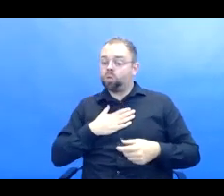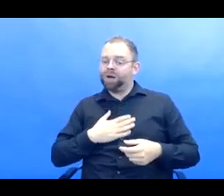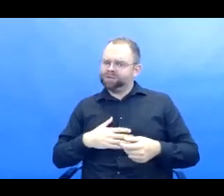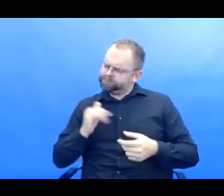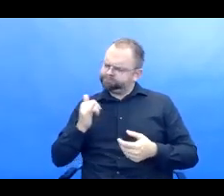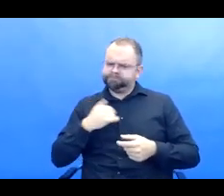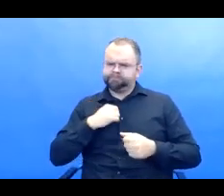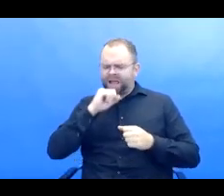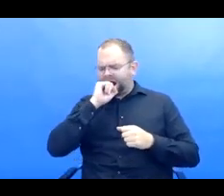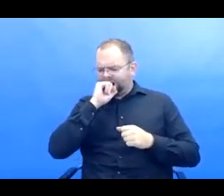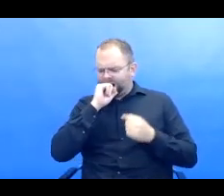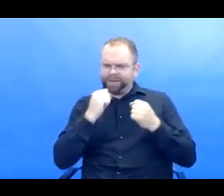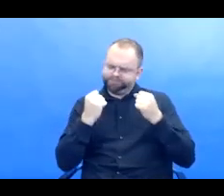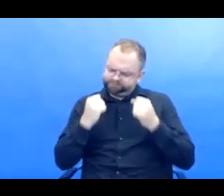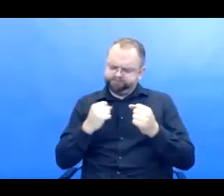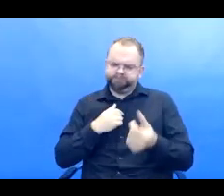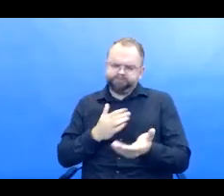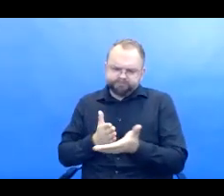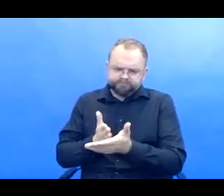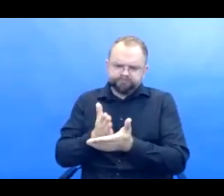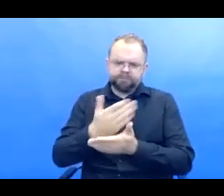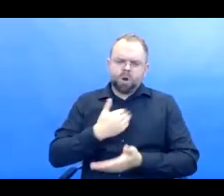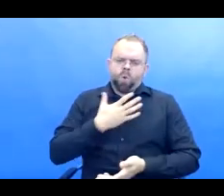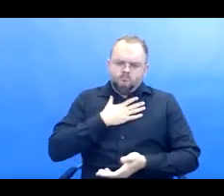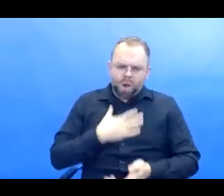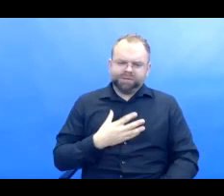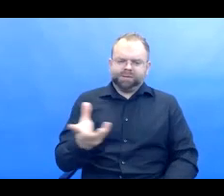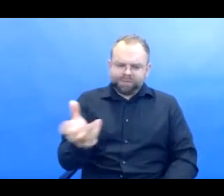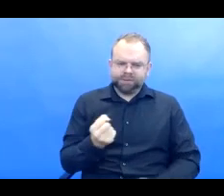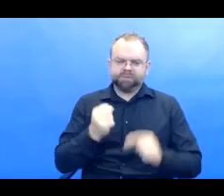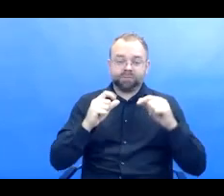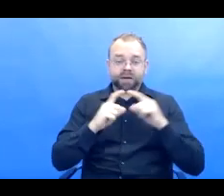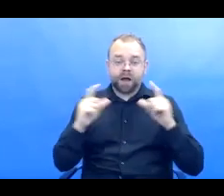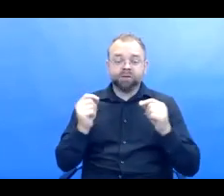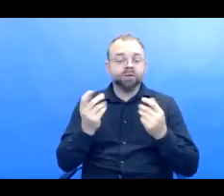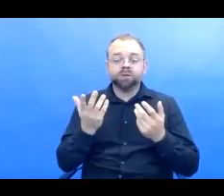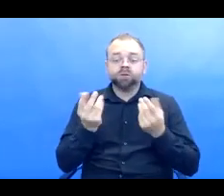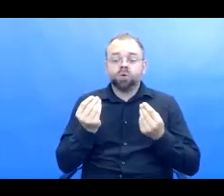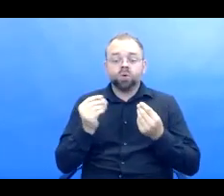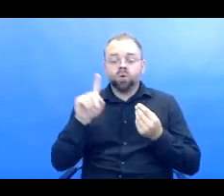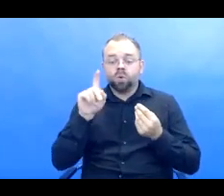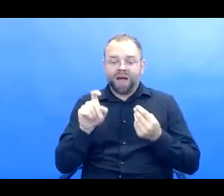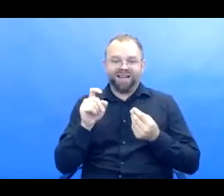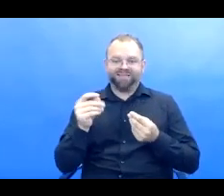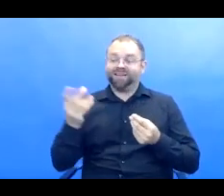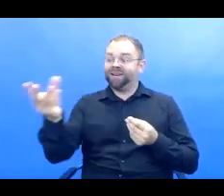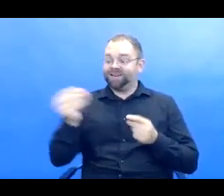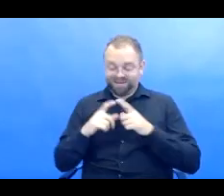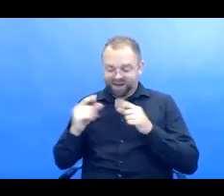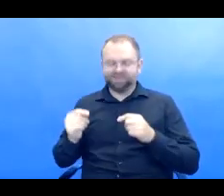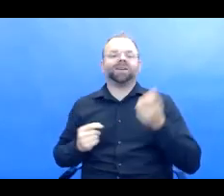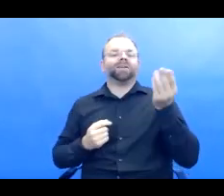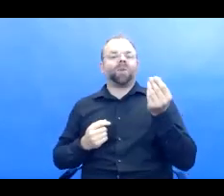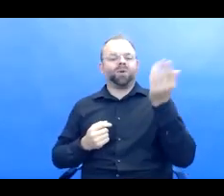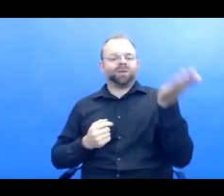cons. So the disbursement of cash transfer then, if one already is in the system, is that it goes to the